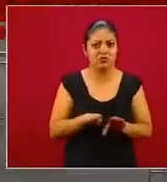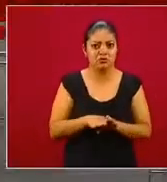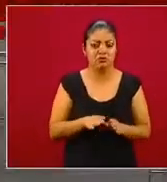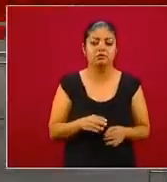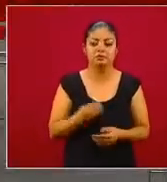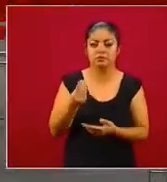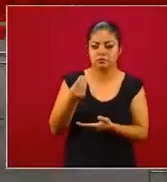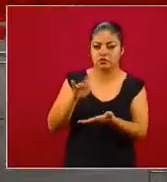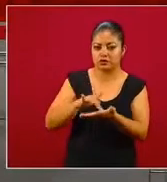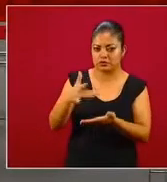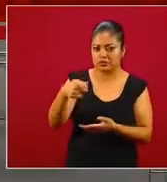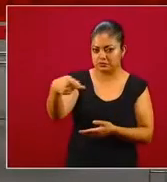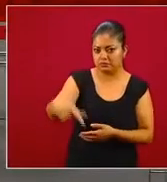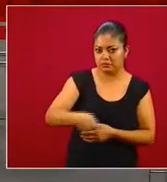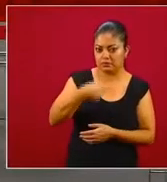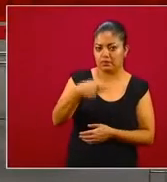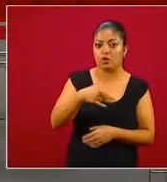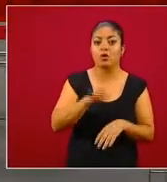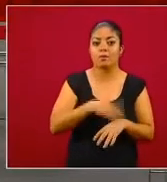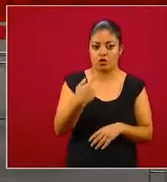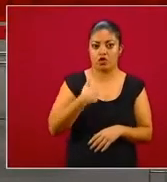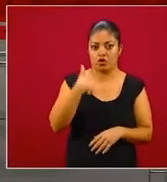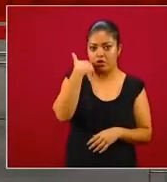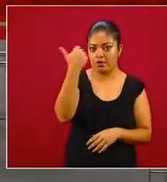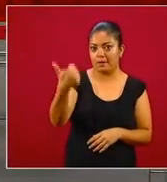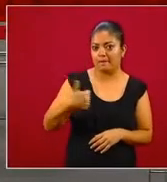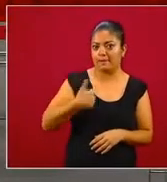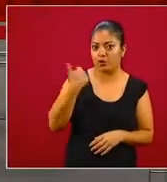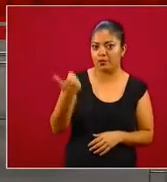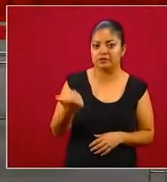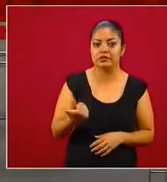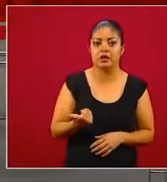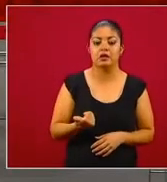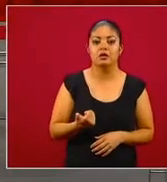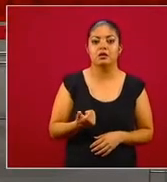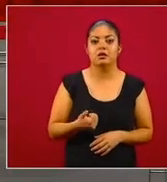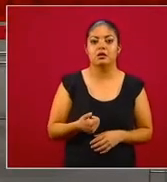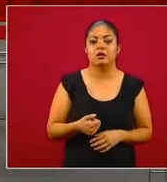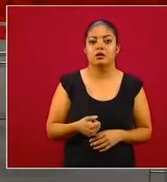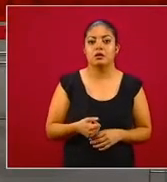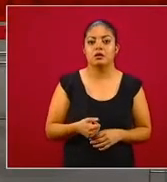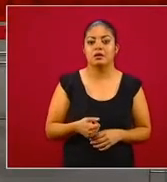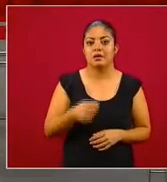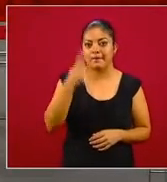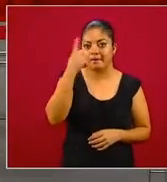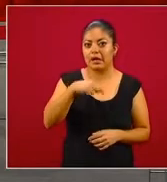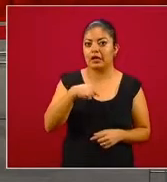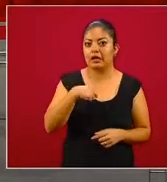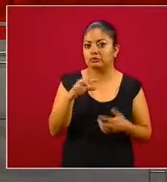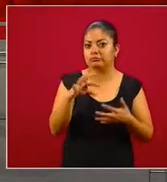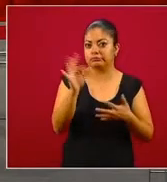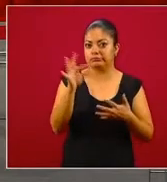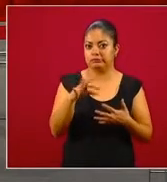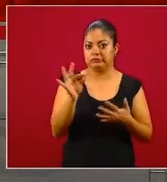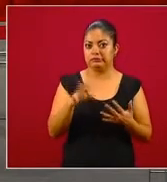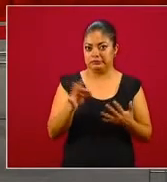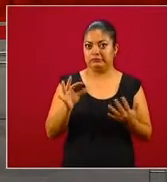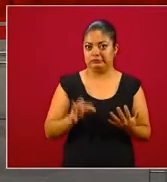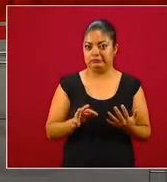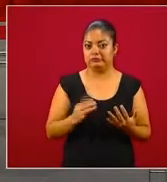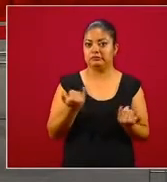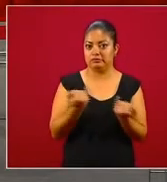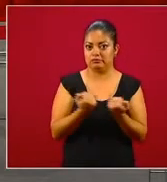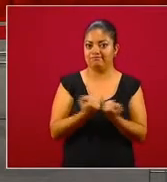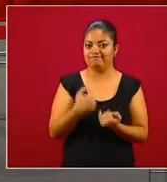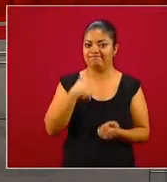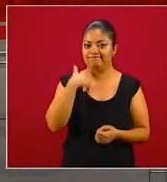it? Gracias Thank por la you. pregunta. Thank you for that Quiero question. aprovecharla para This is a good moment for me puntualizar to algunos elementos expand a antes little de, bit desde luego, on responderla